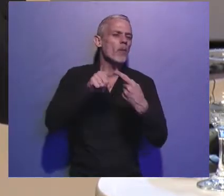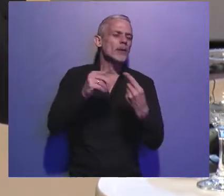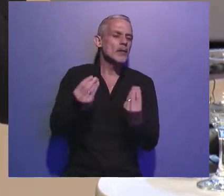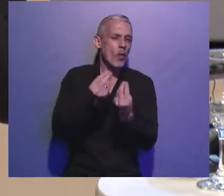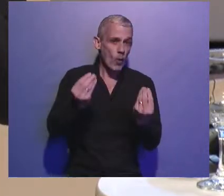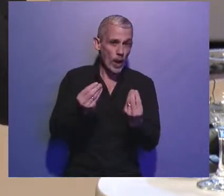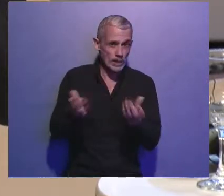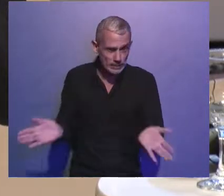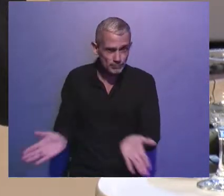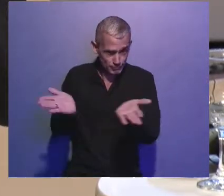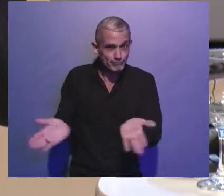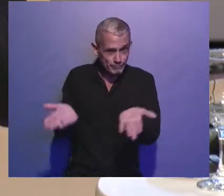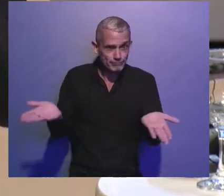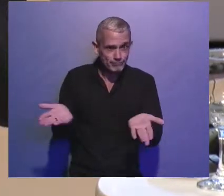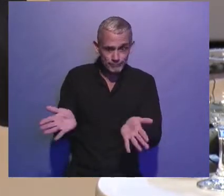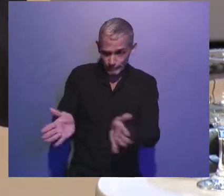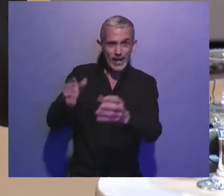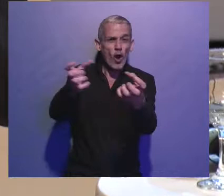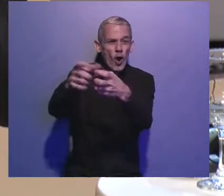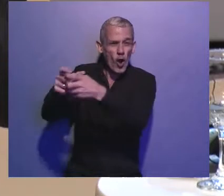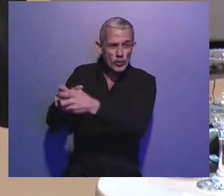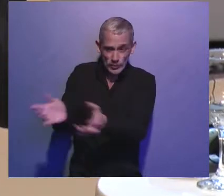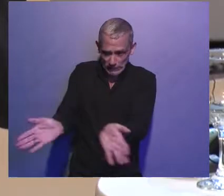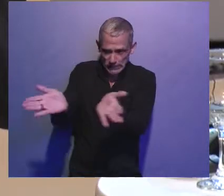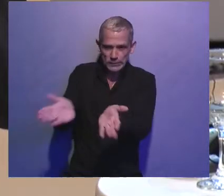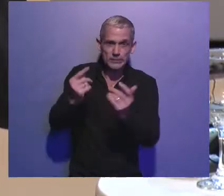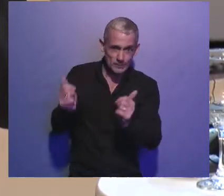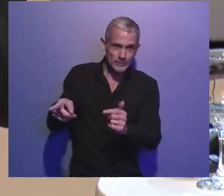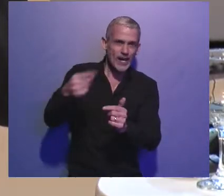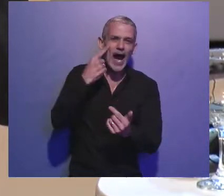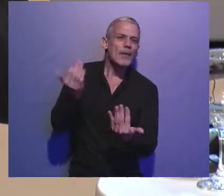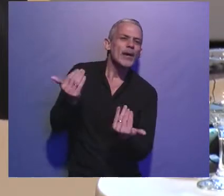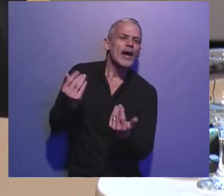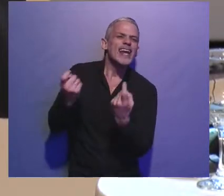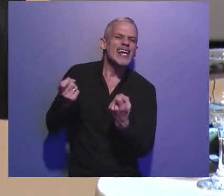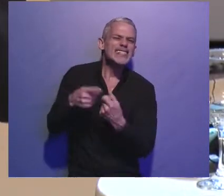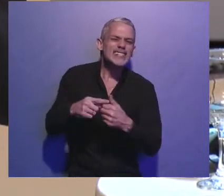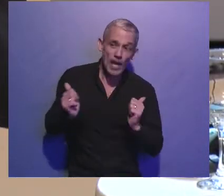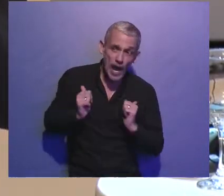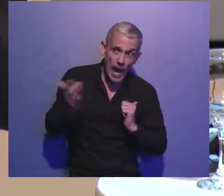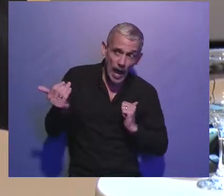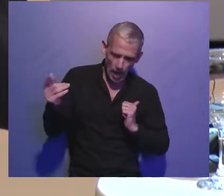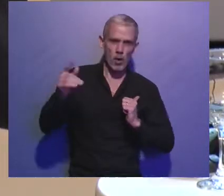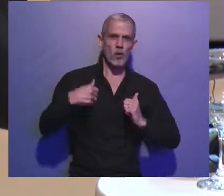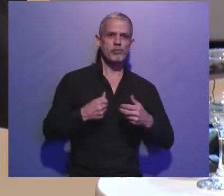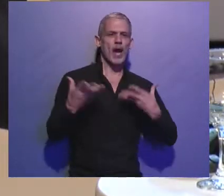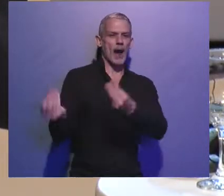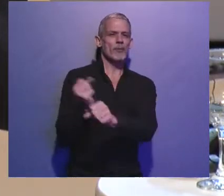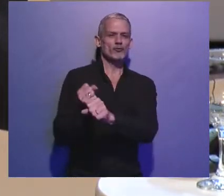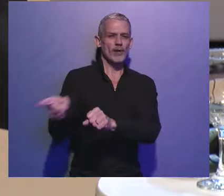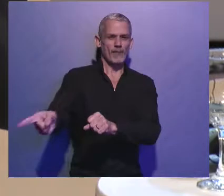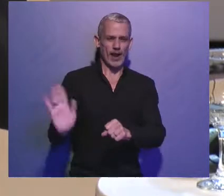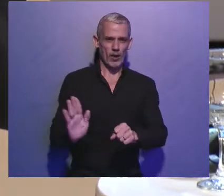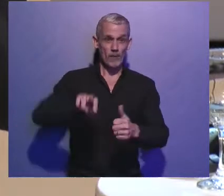councils, hearing about their needs and supporting their work. Second,